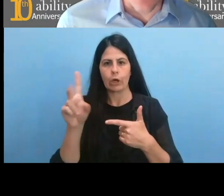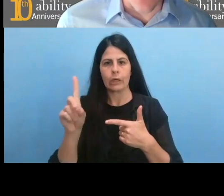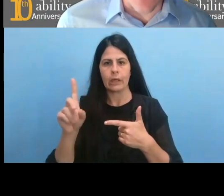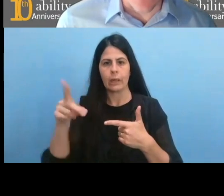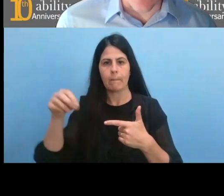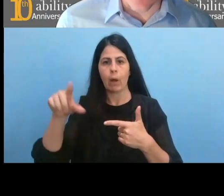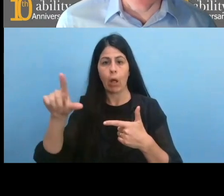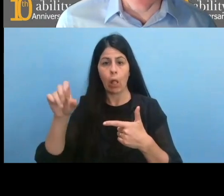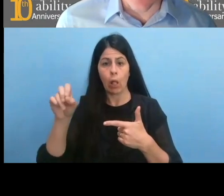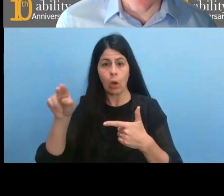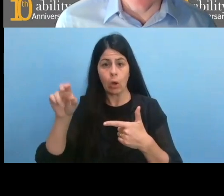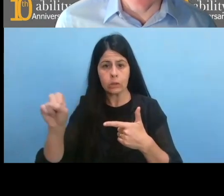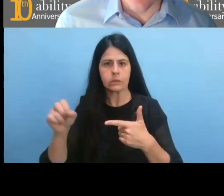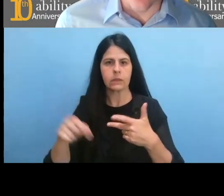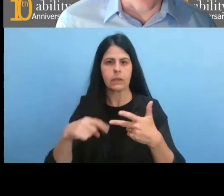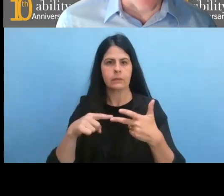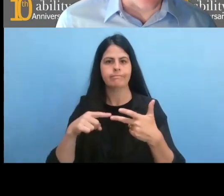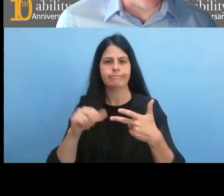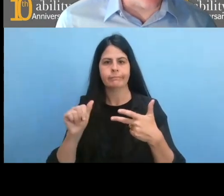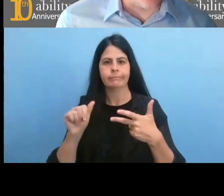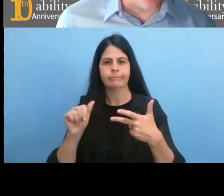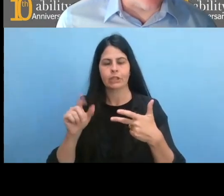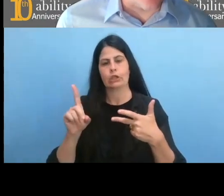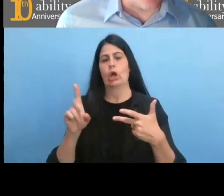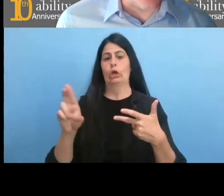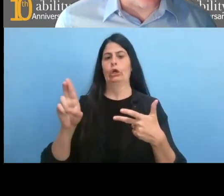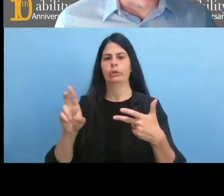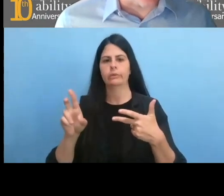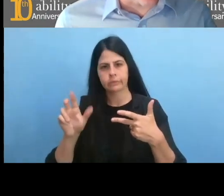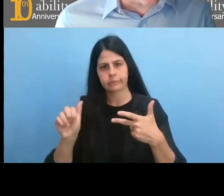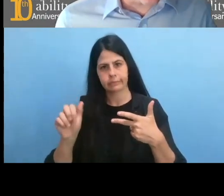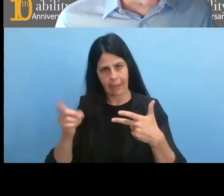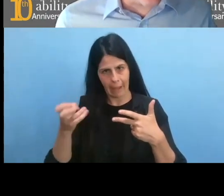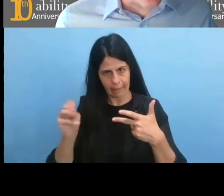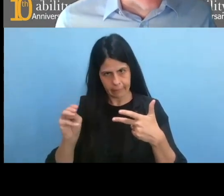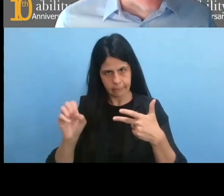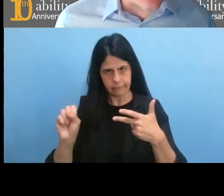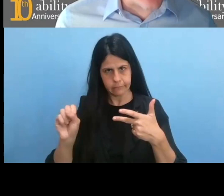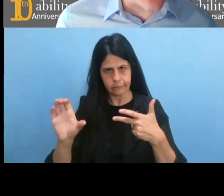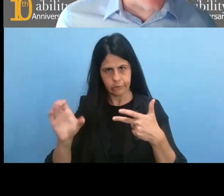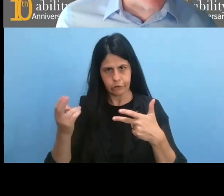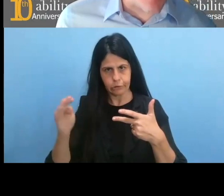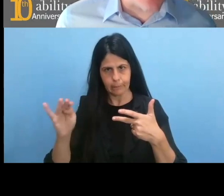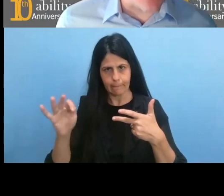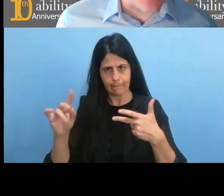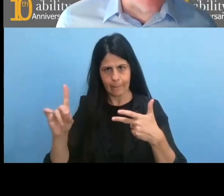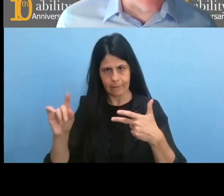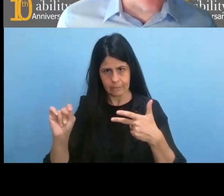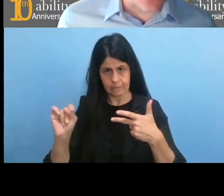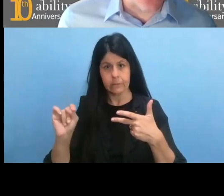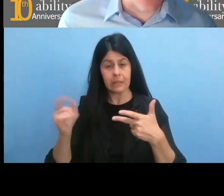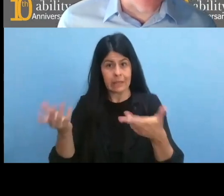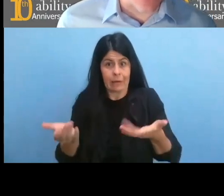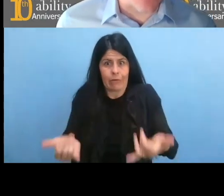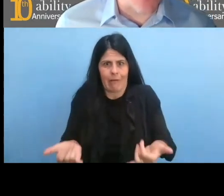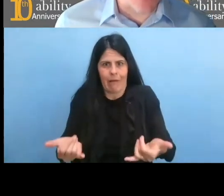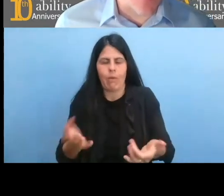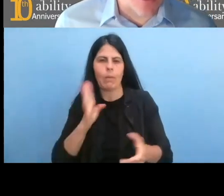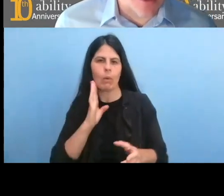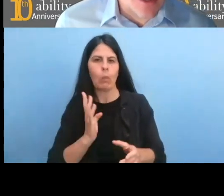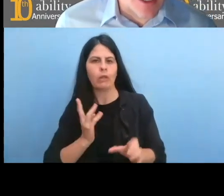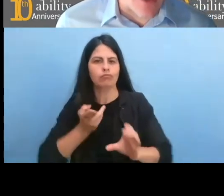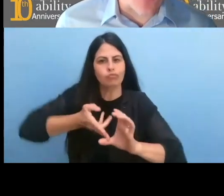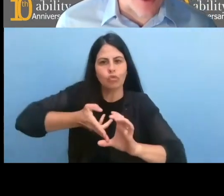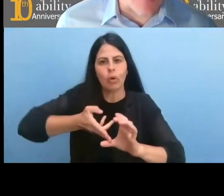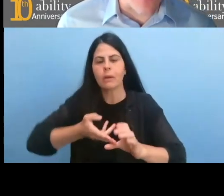will be joining us when, they are here with us now, but they will be popping in to answer questions and to